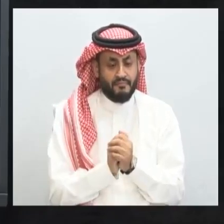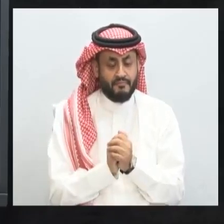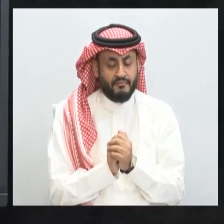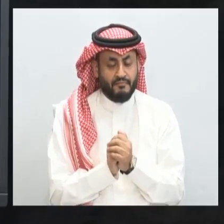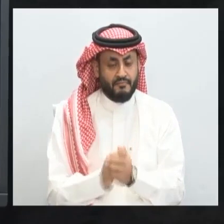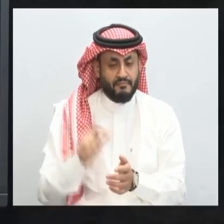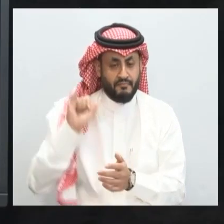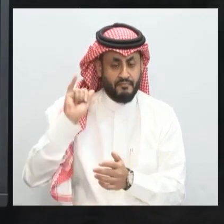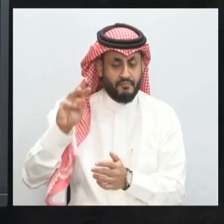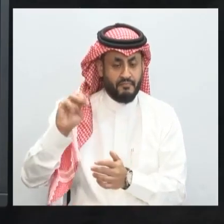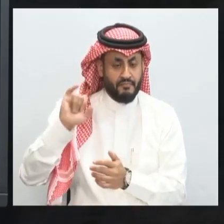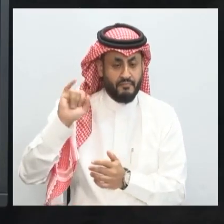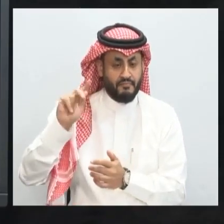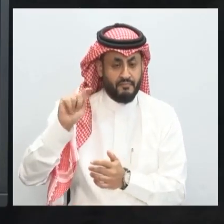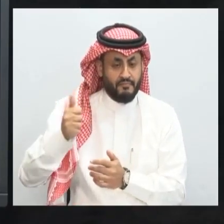limitations.